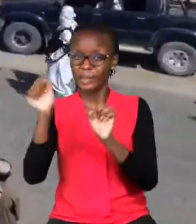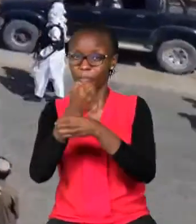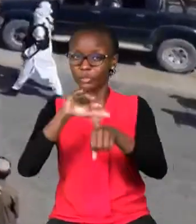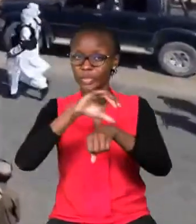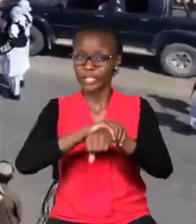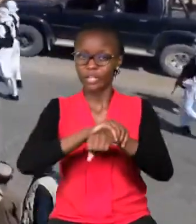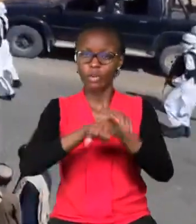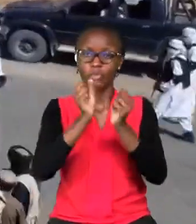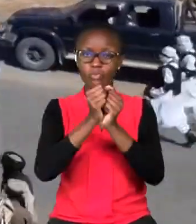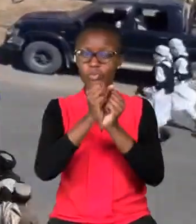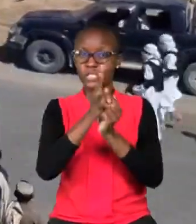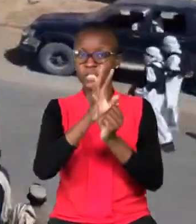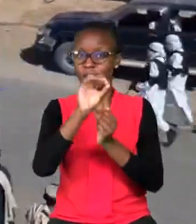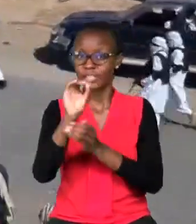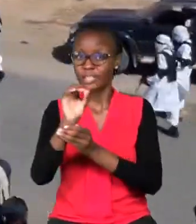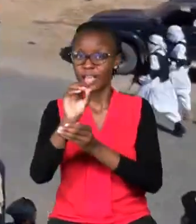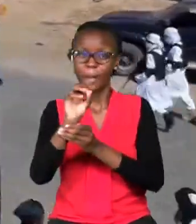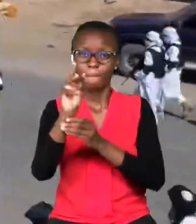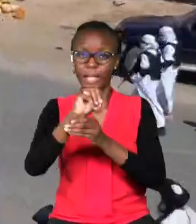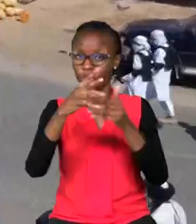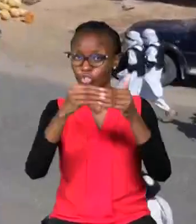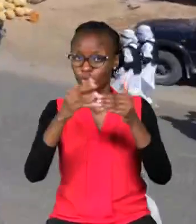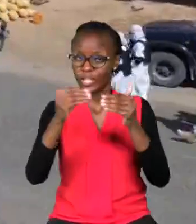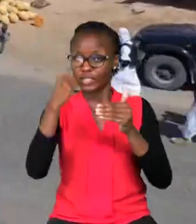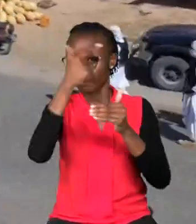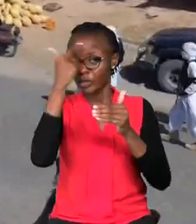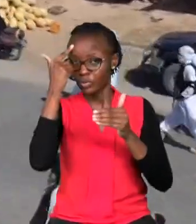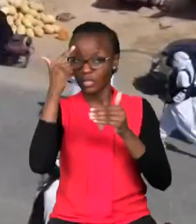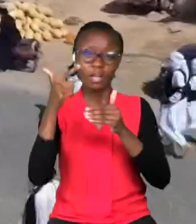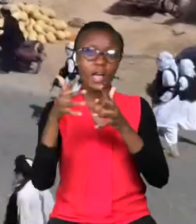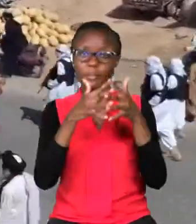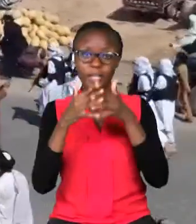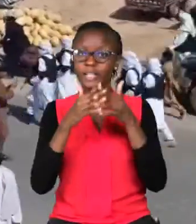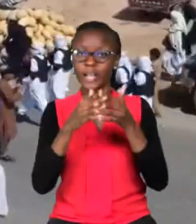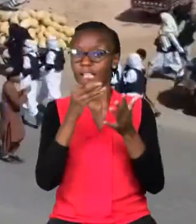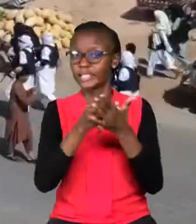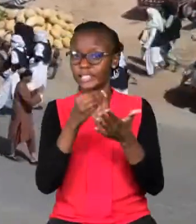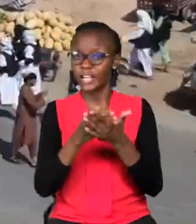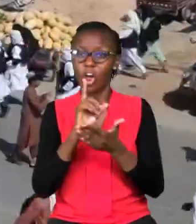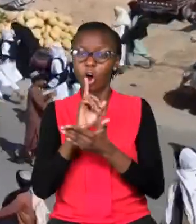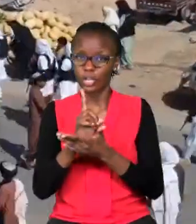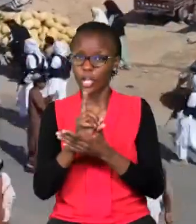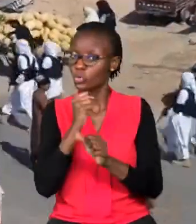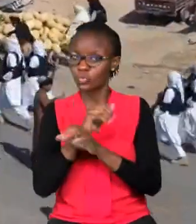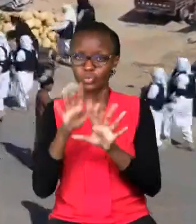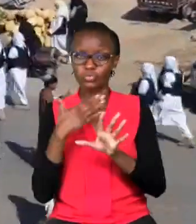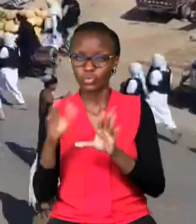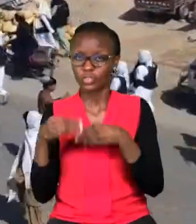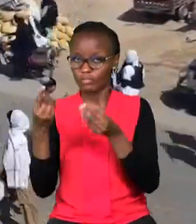million U.S. dollars in monetary reserves, a move pushed by the U.S. Treasury to prevent funds falling into Taliban